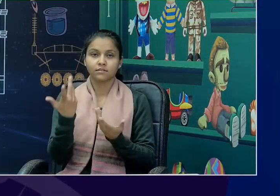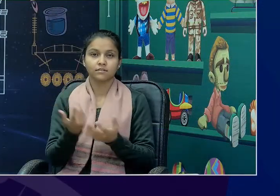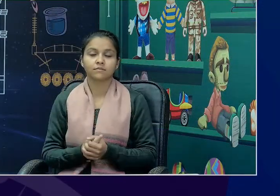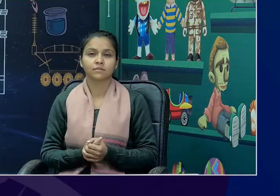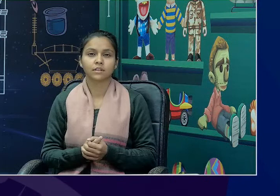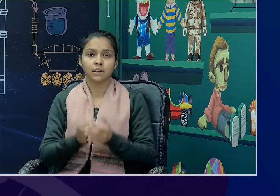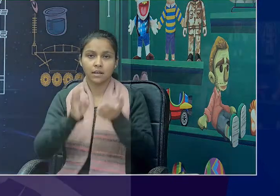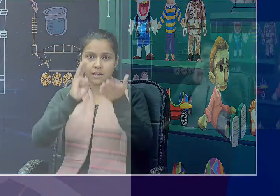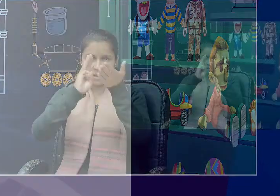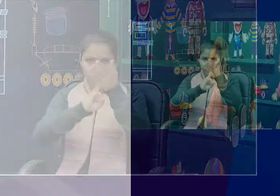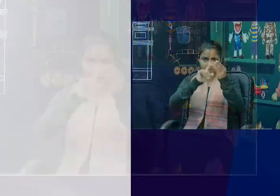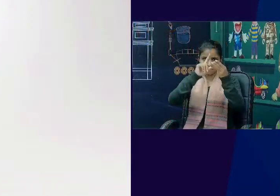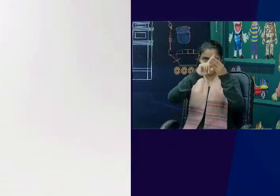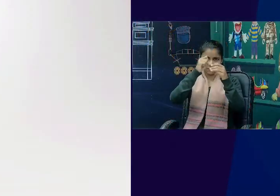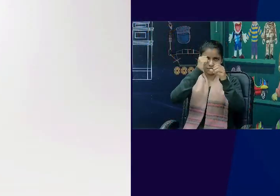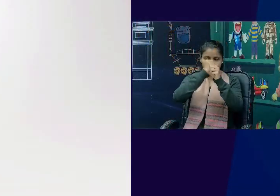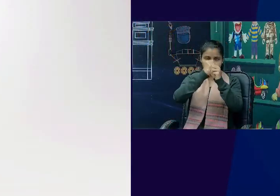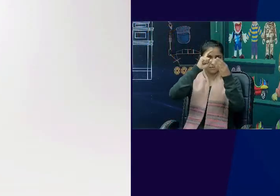meager,